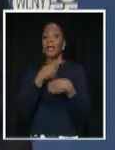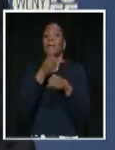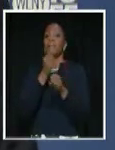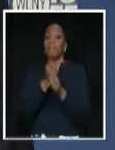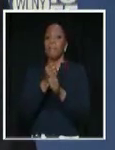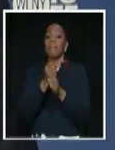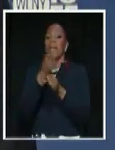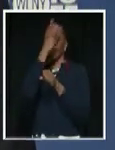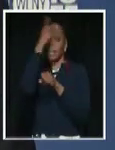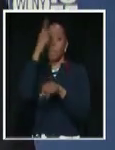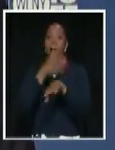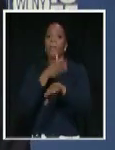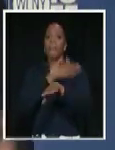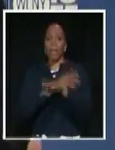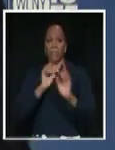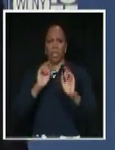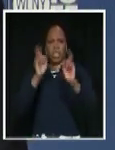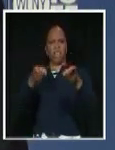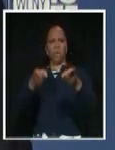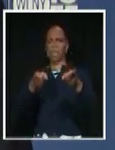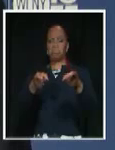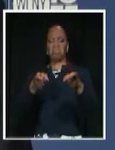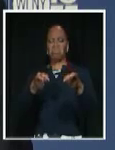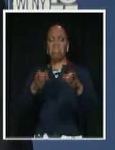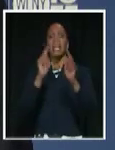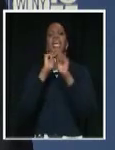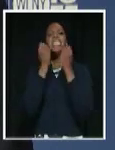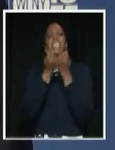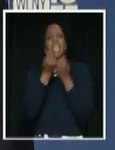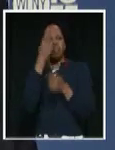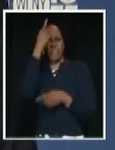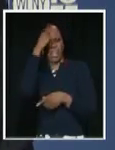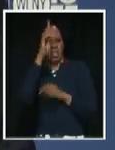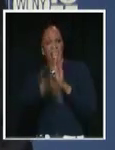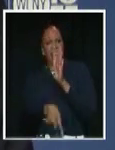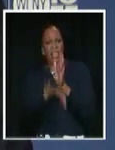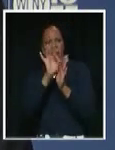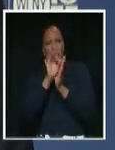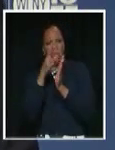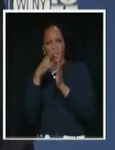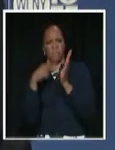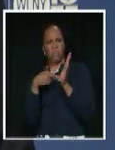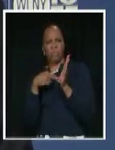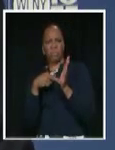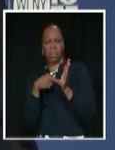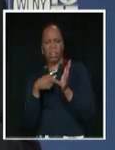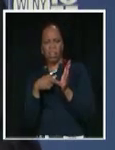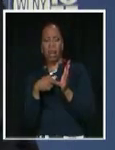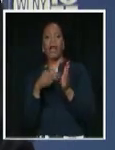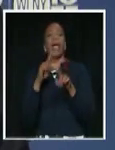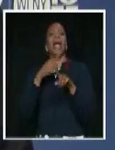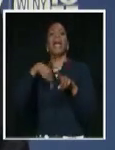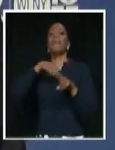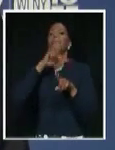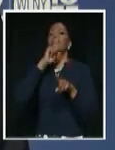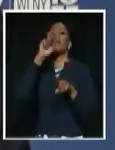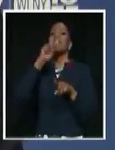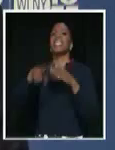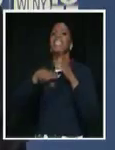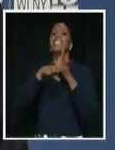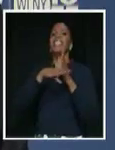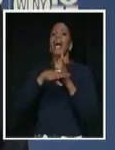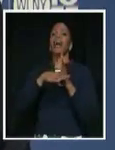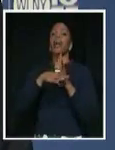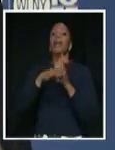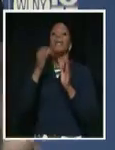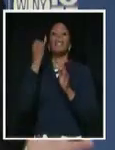no giveaways. If teams think that they can dictate the rules, they got another thing coming, and we don't need soccer unless it's going to be done on the people's terms. And that's, by